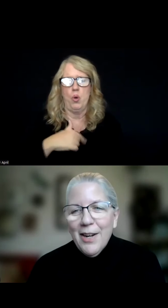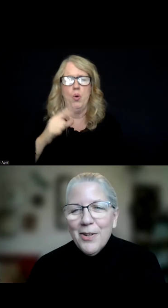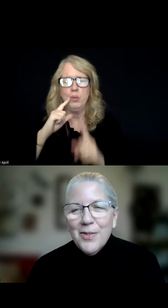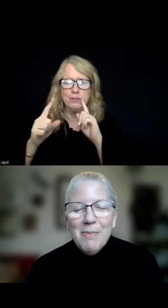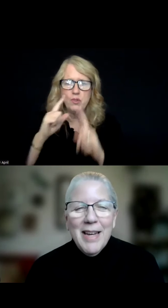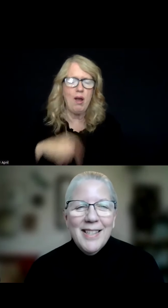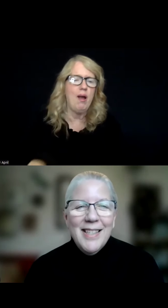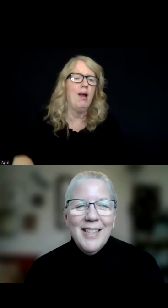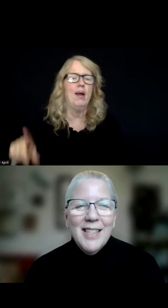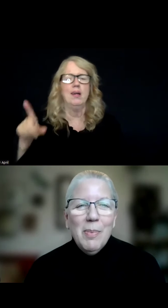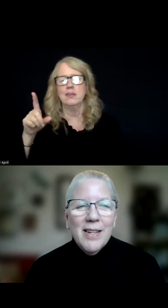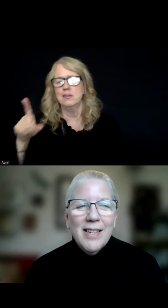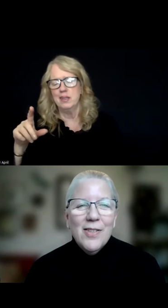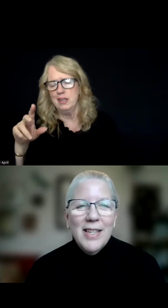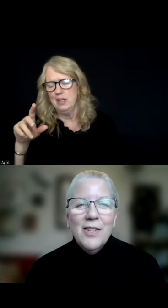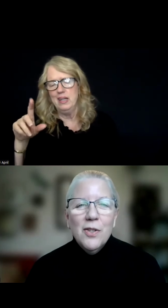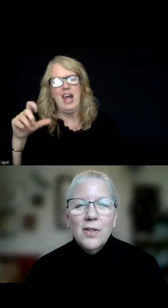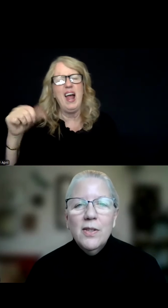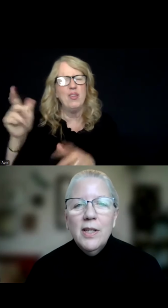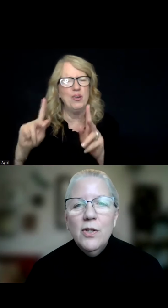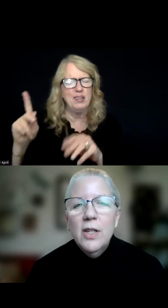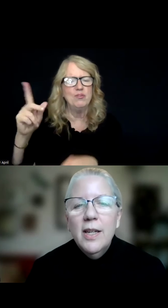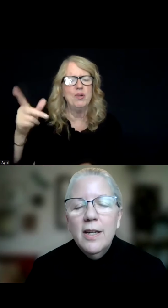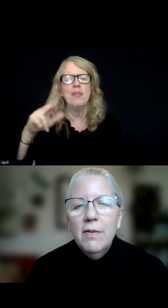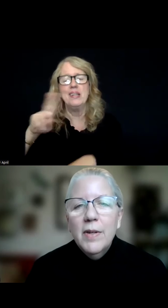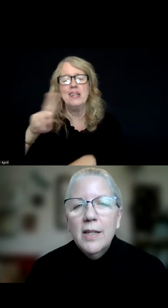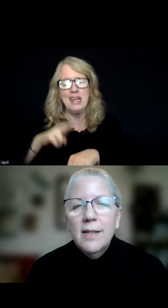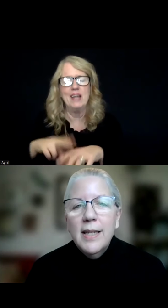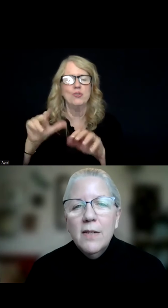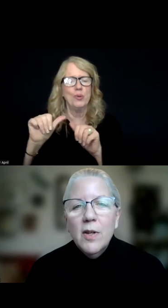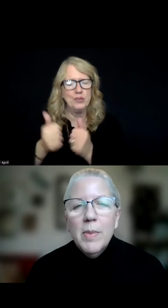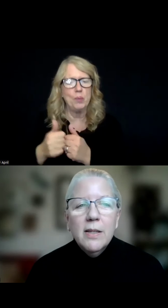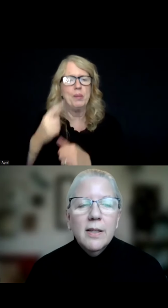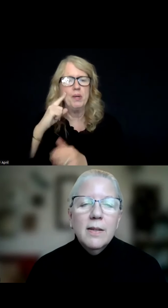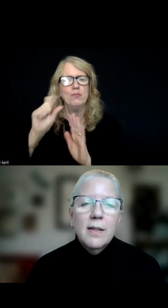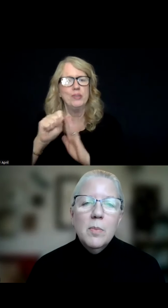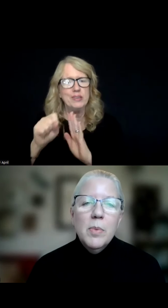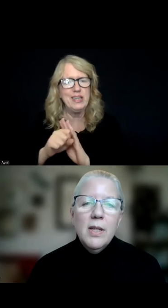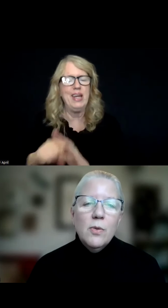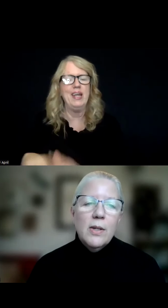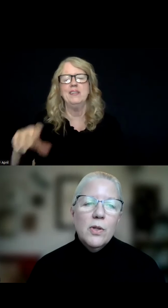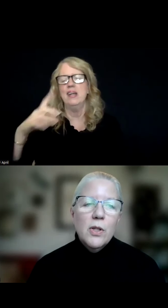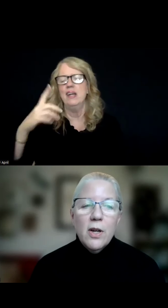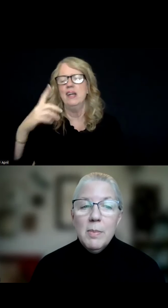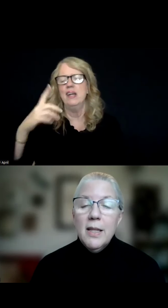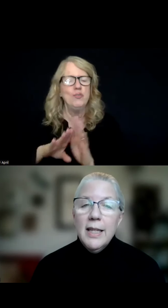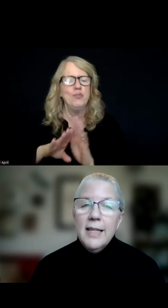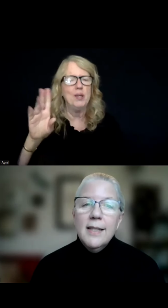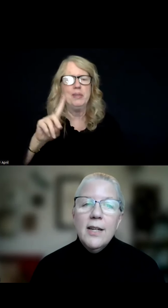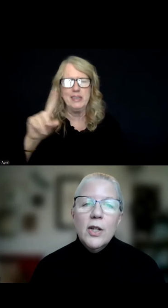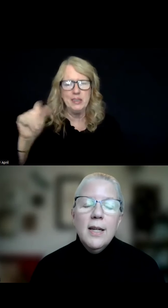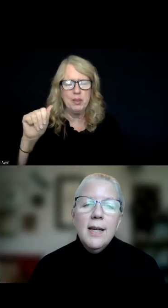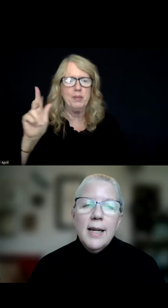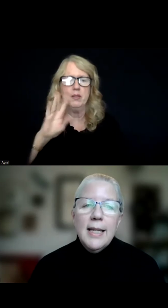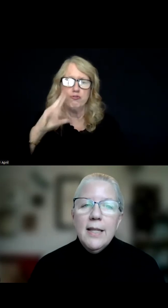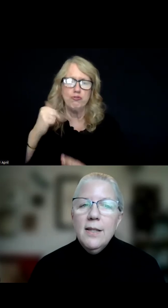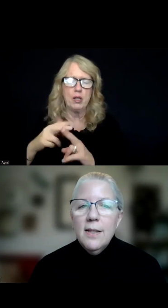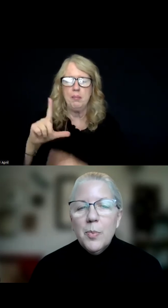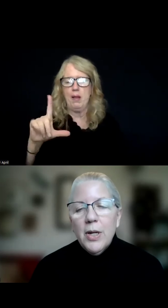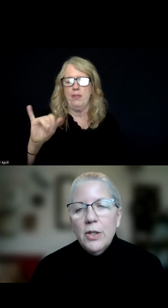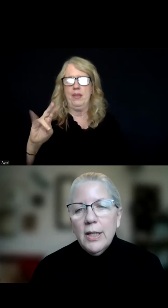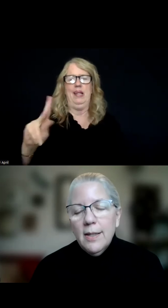Mary Sowers from NASDS has been on here, the National Association of State Developmental Disabilities Director, to talk about the Link Center.